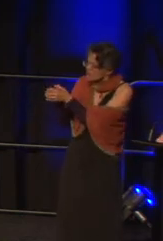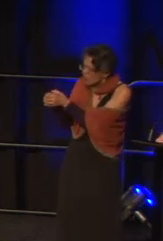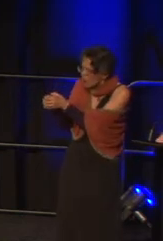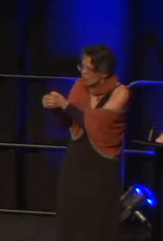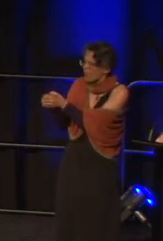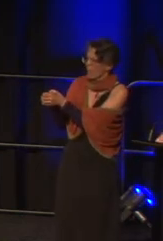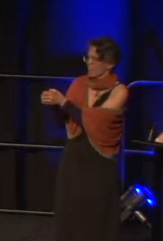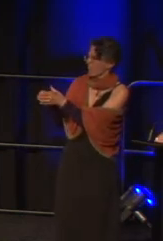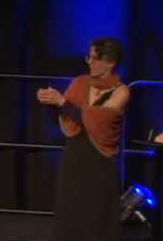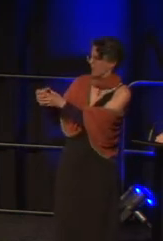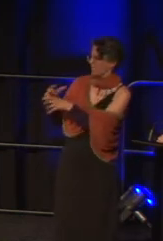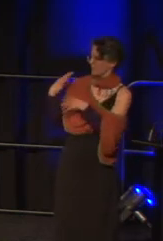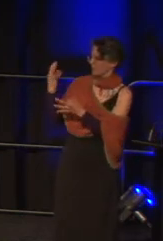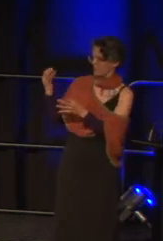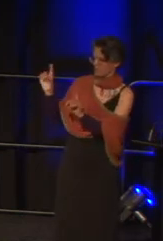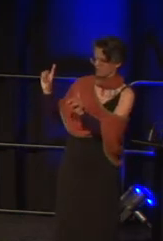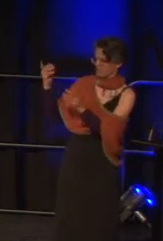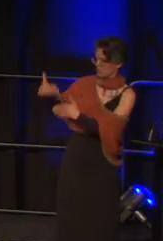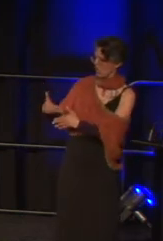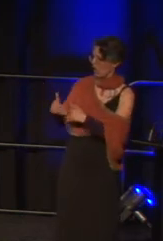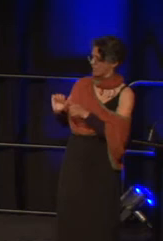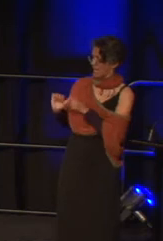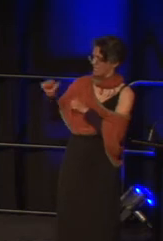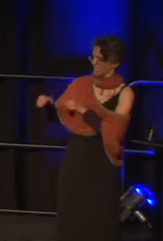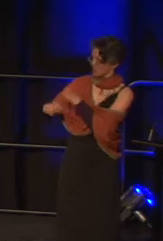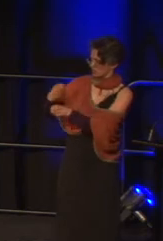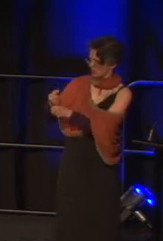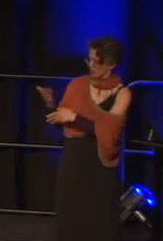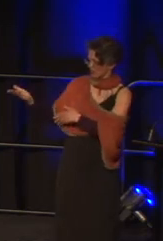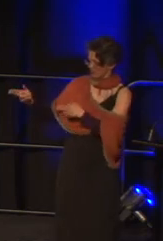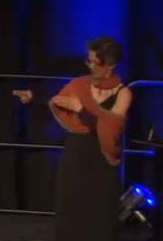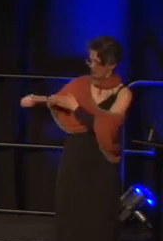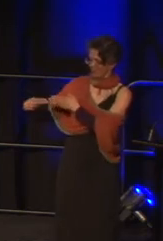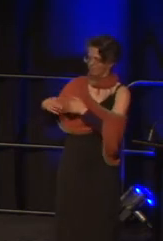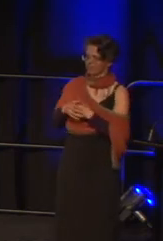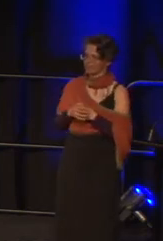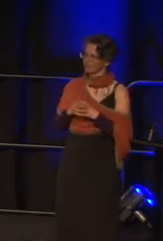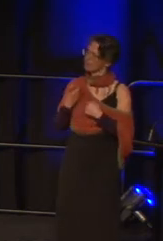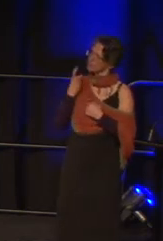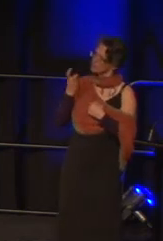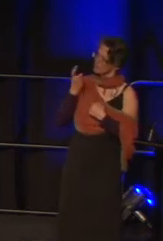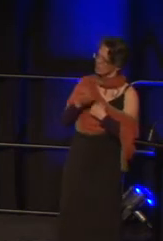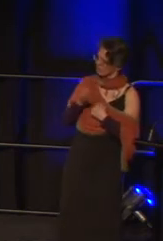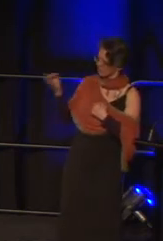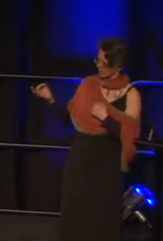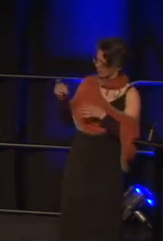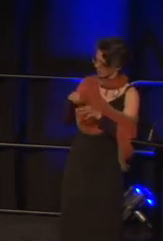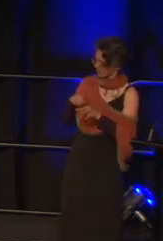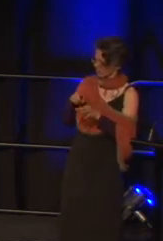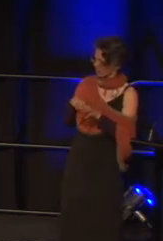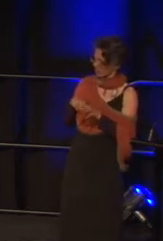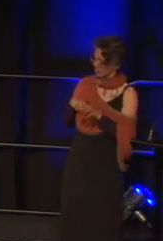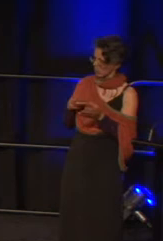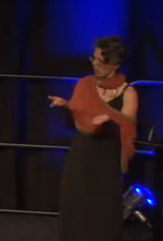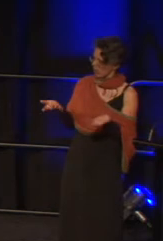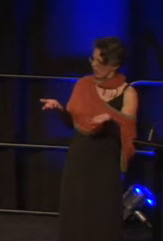that, tonight, Next Generation. And I was curious, where